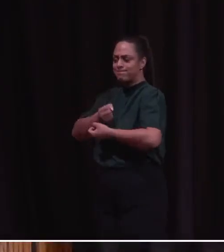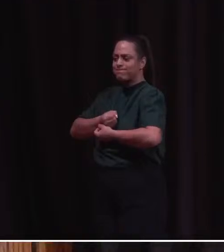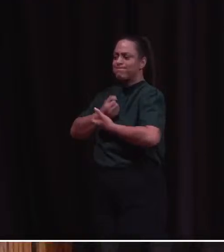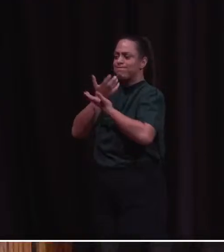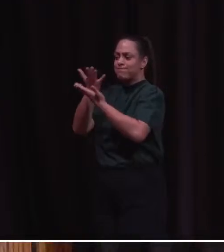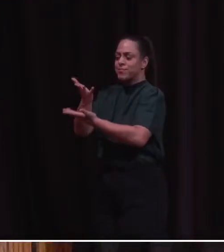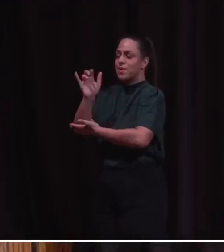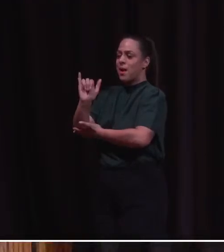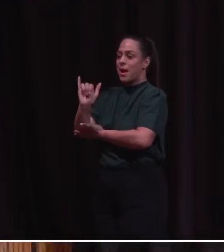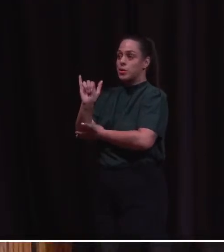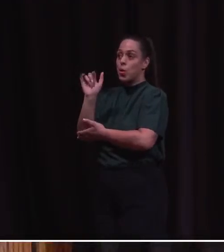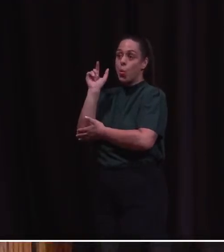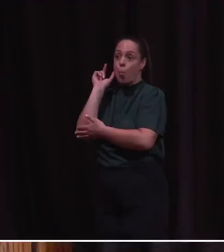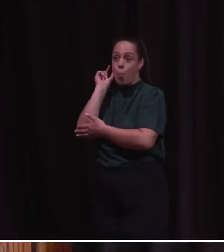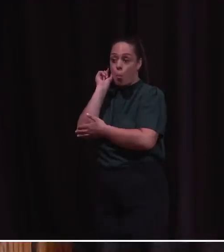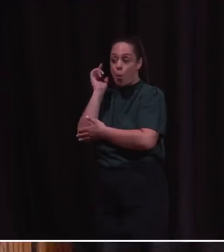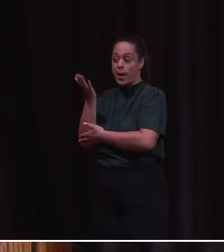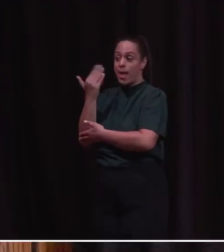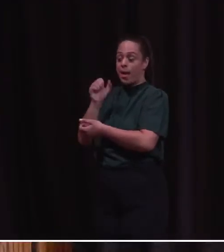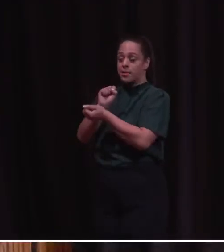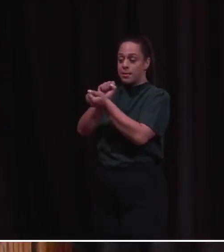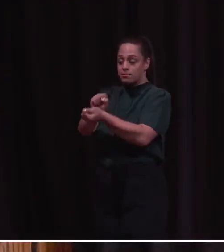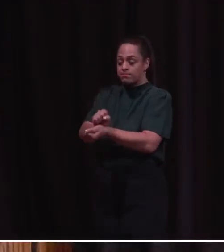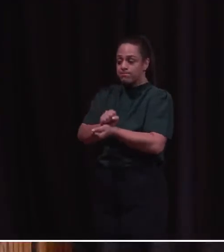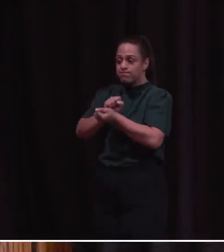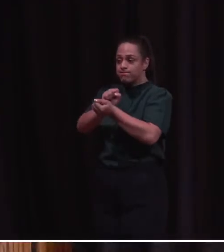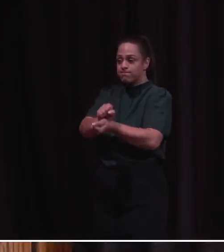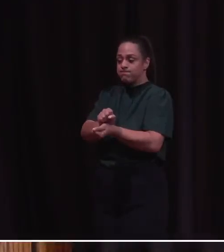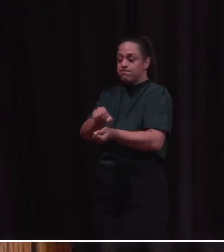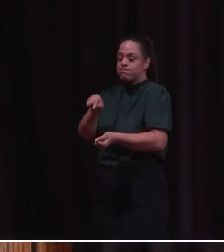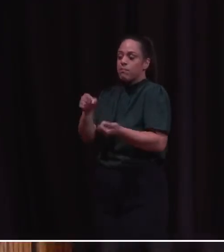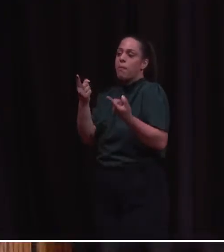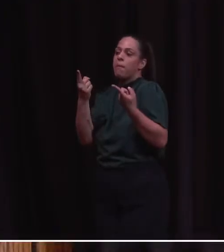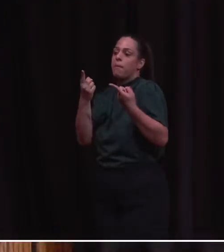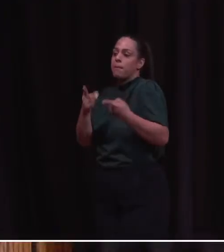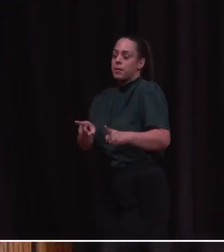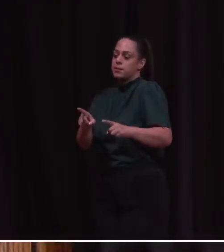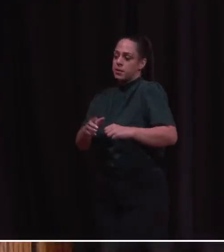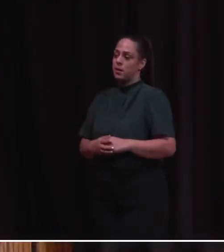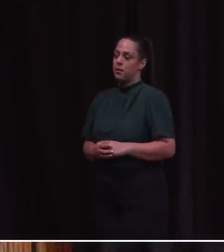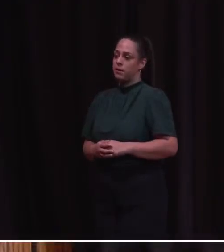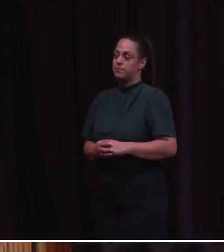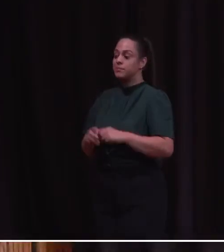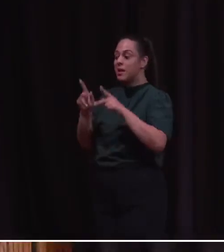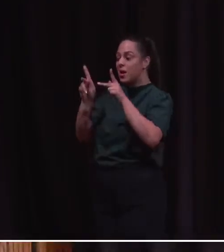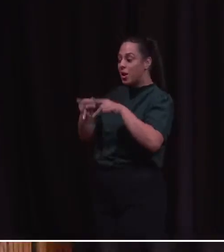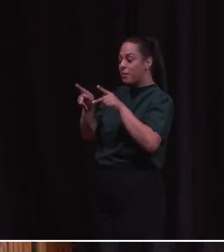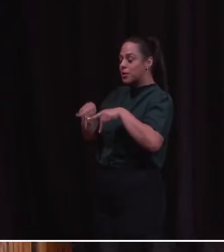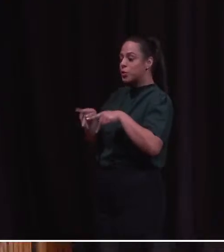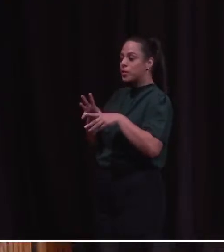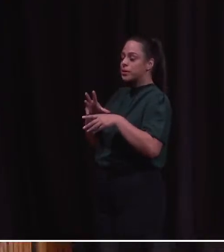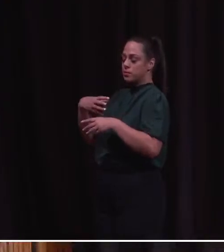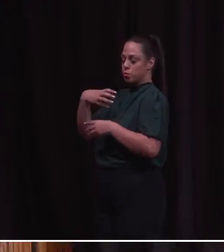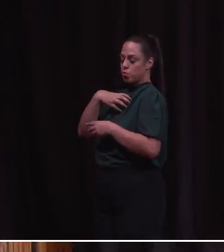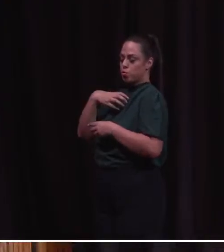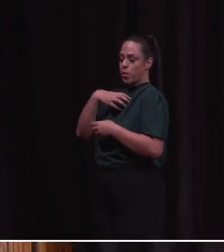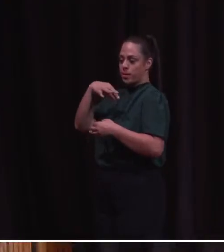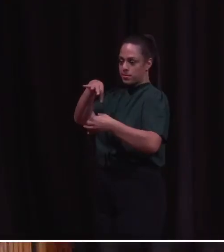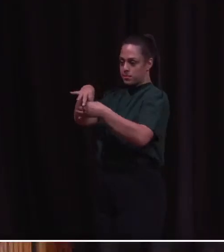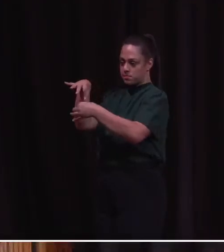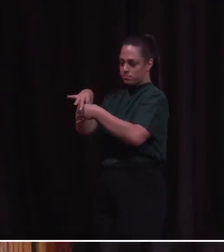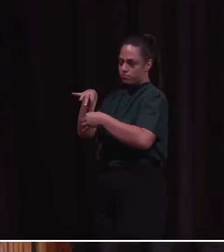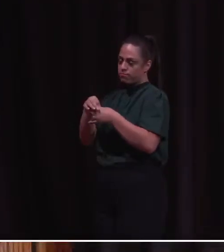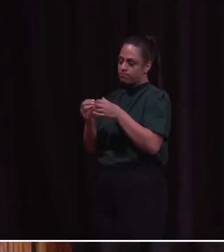were subjected. And I quote, plantation owners were happy to turn over their slaves to Sims for